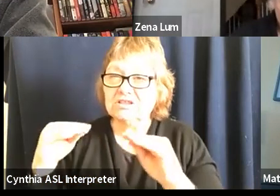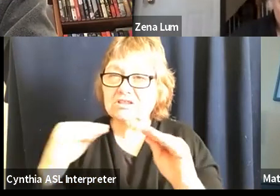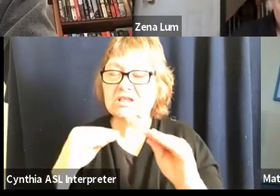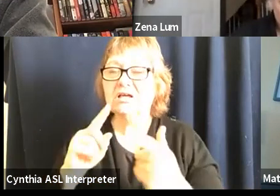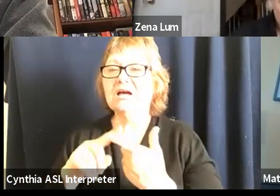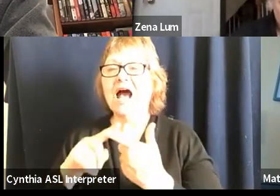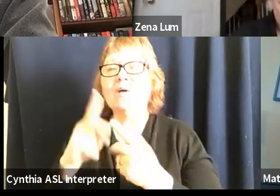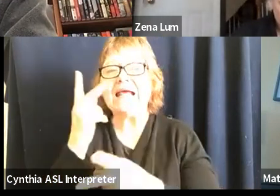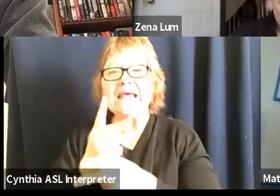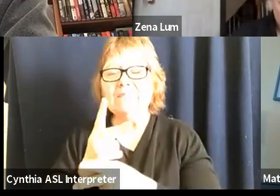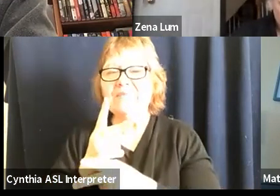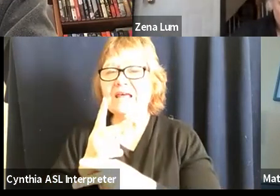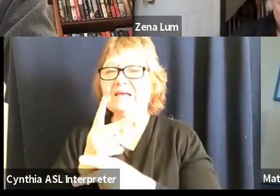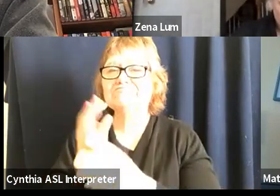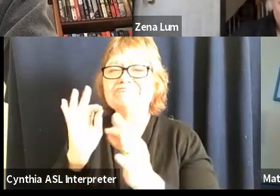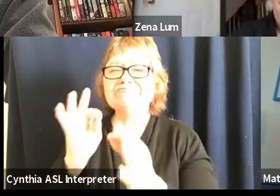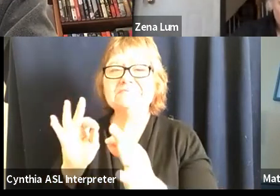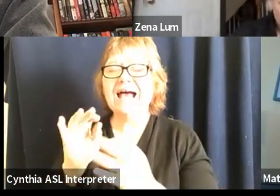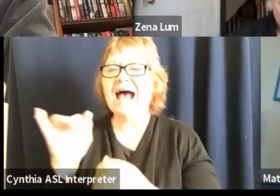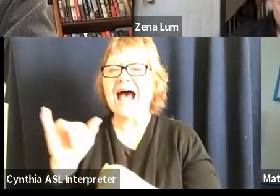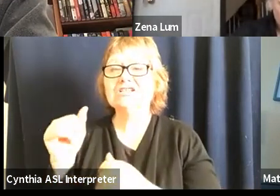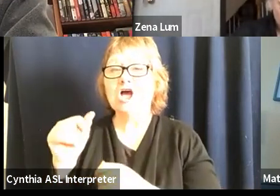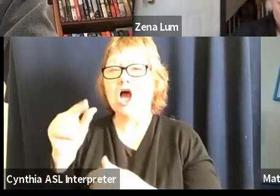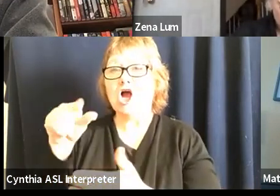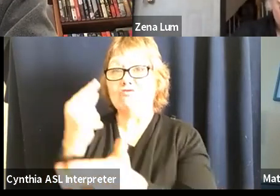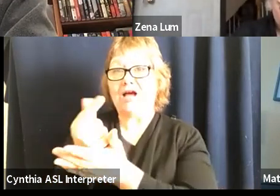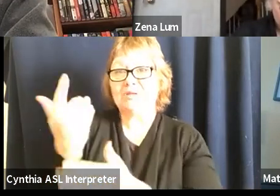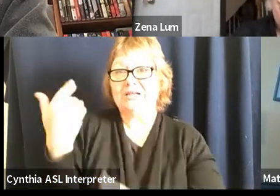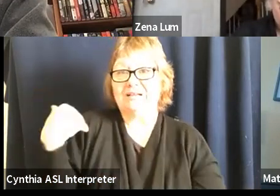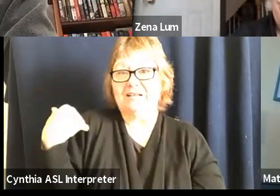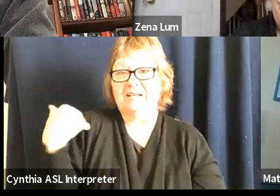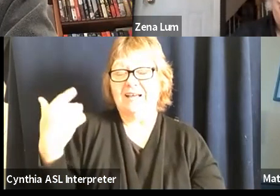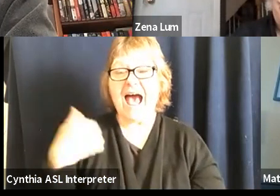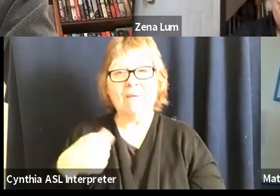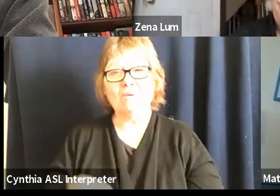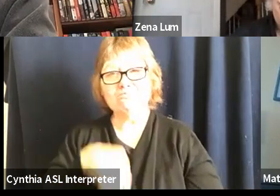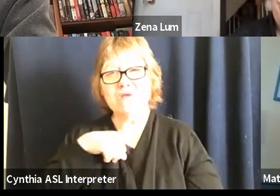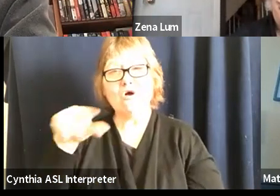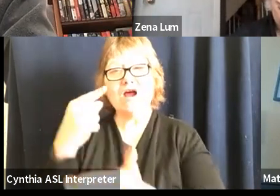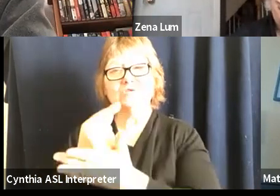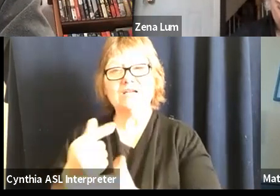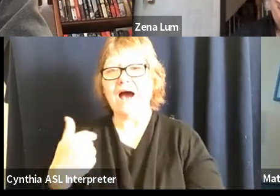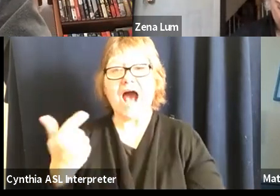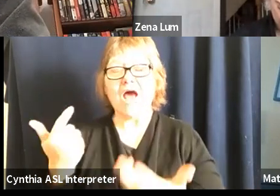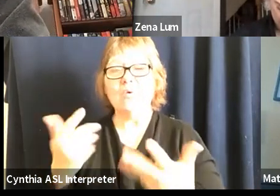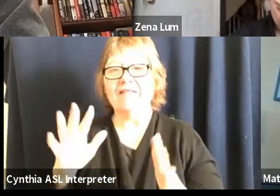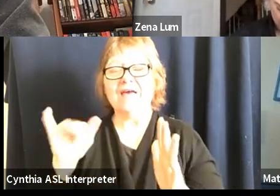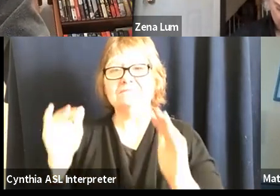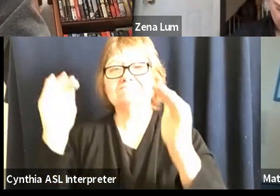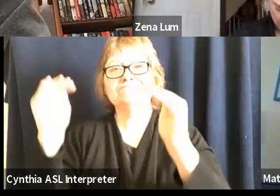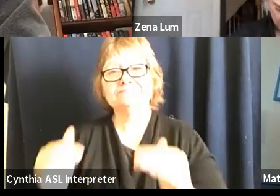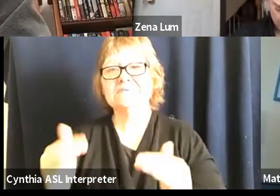the excellence. As a graduate, I'm a proud graduate. I don't want that to go away.